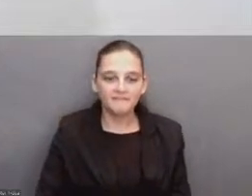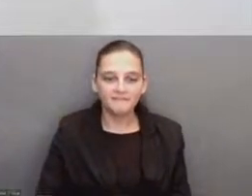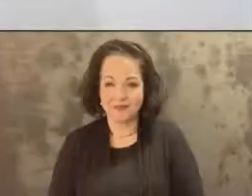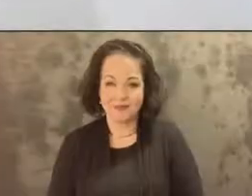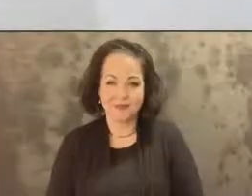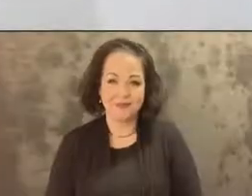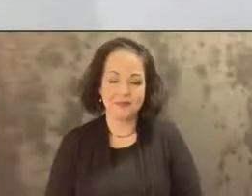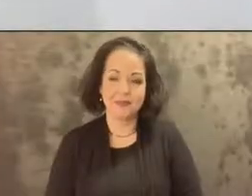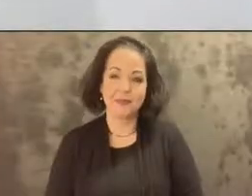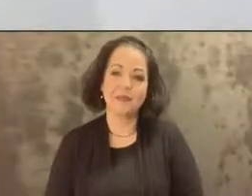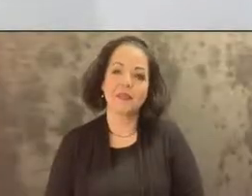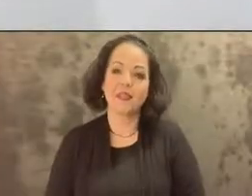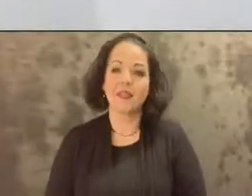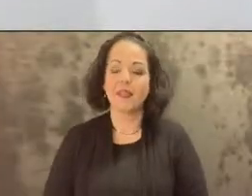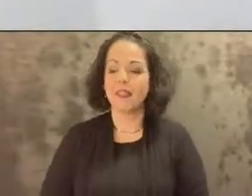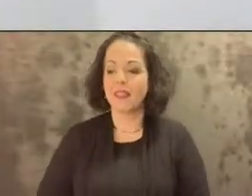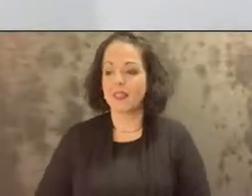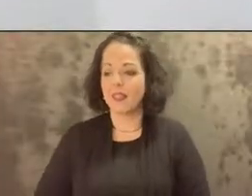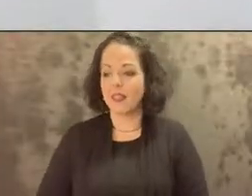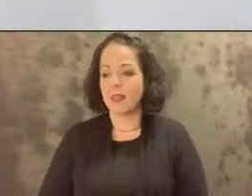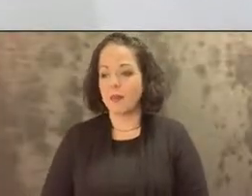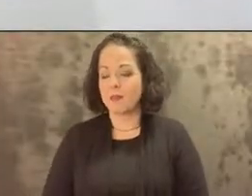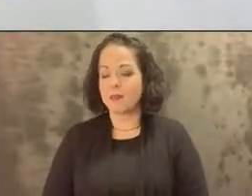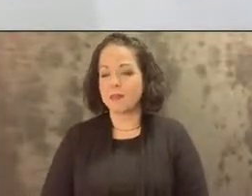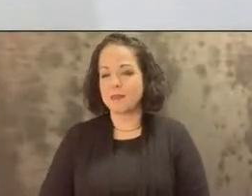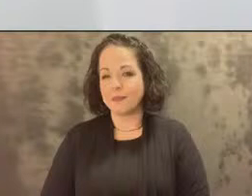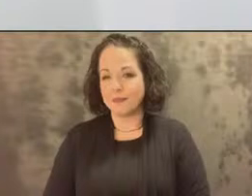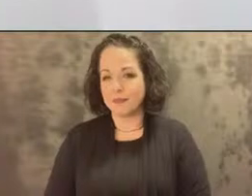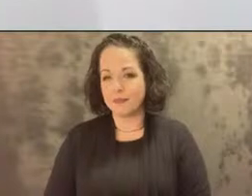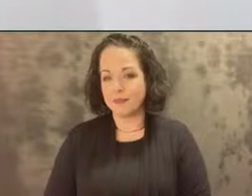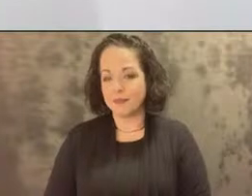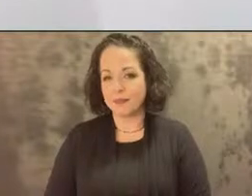here. Quickly.